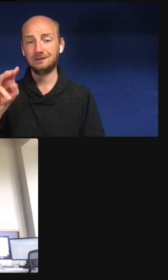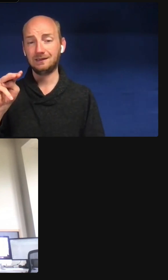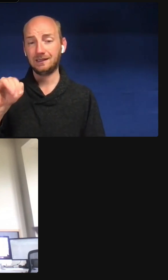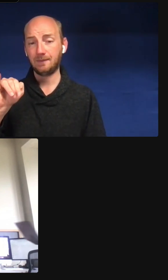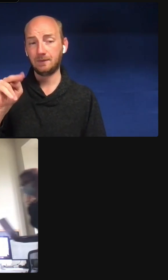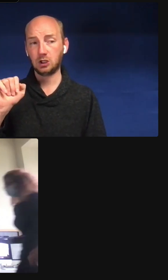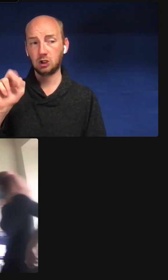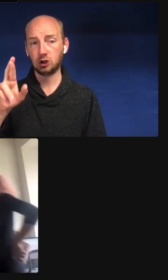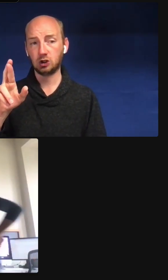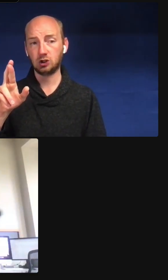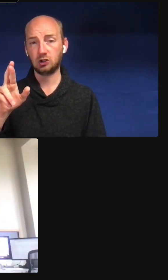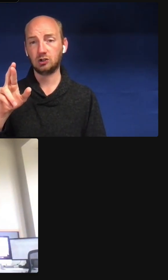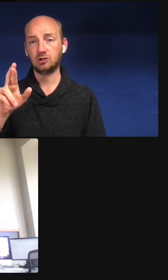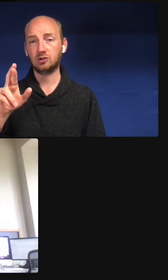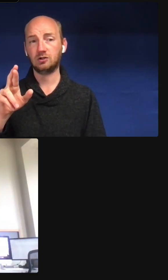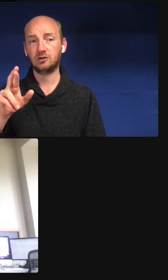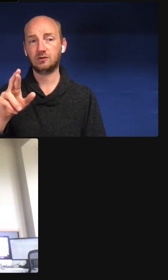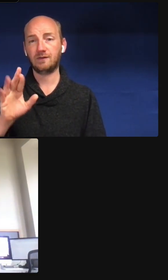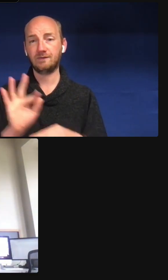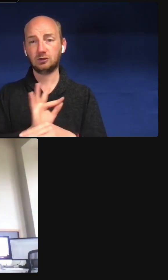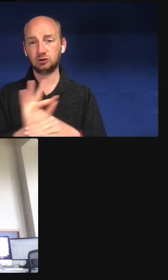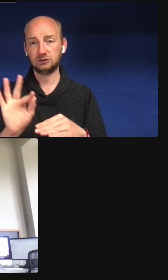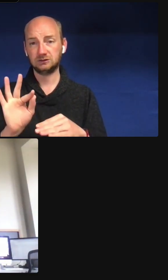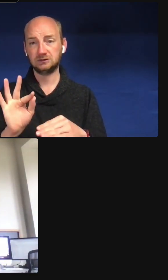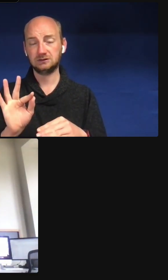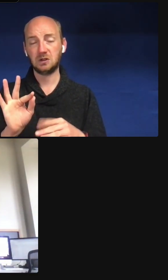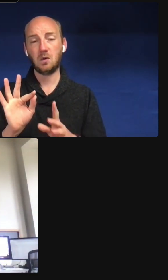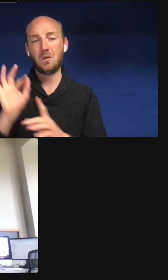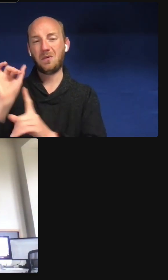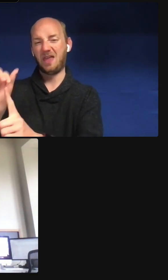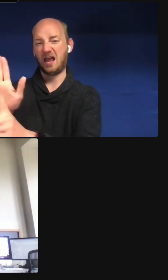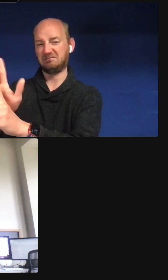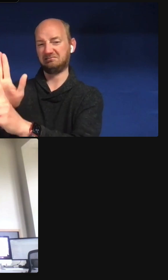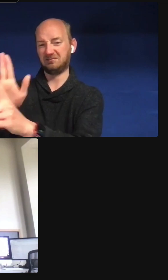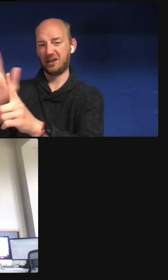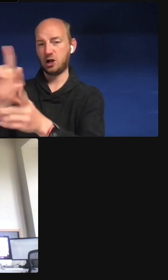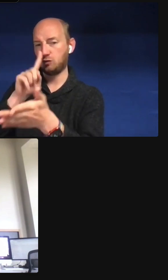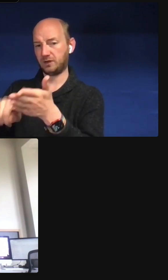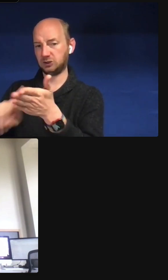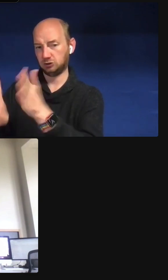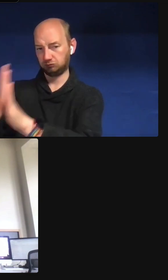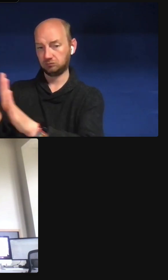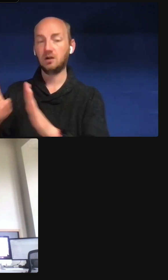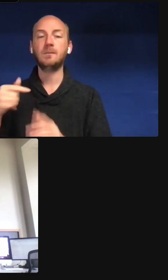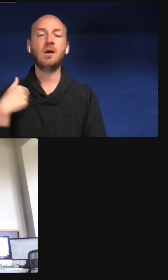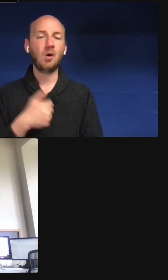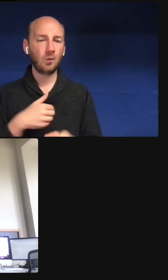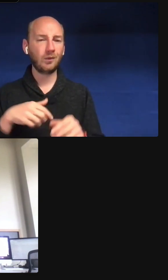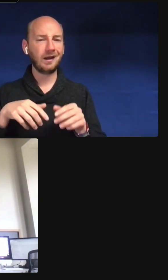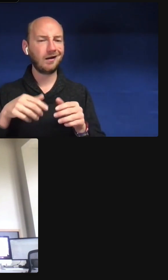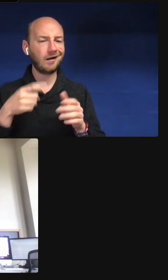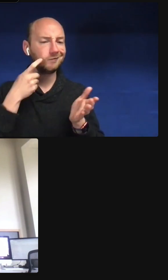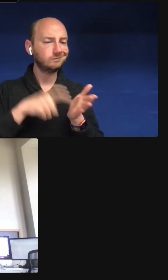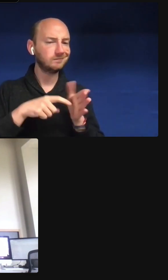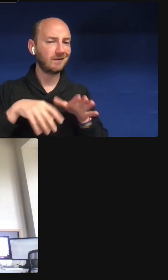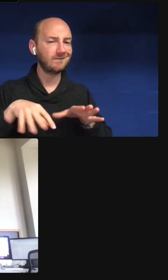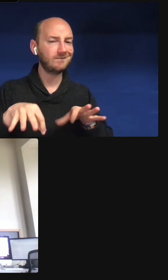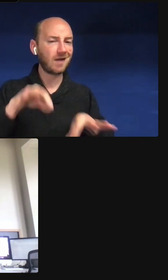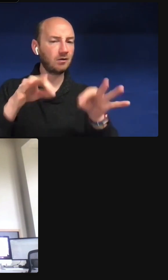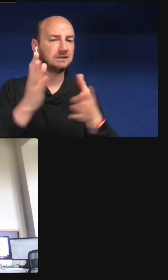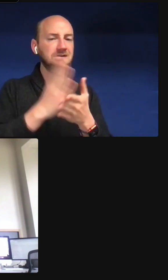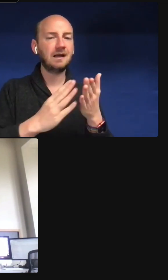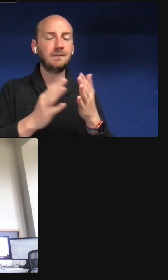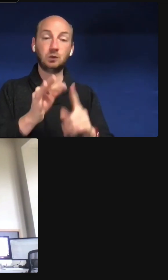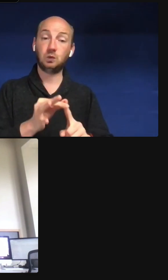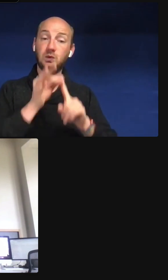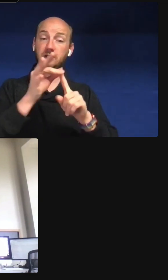so I won't speak to that. But I think we found some unique structural connections, for example, that I rushed